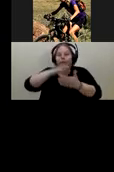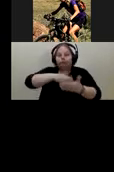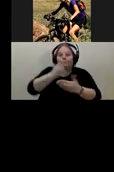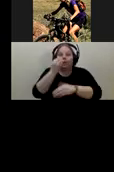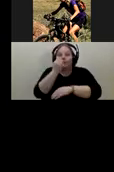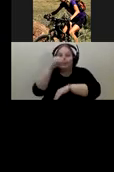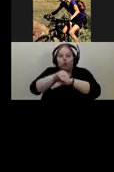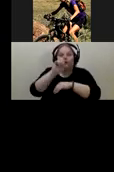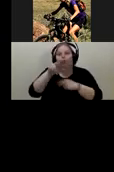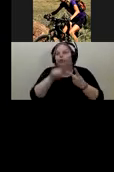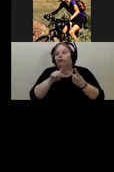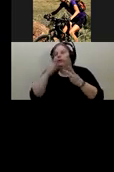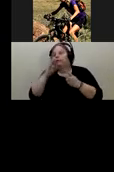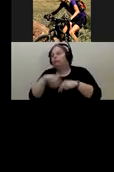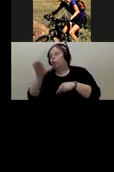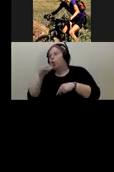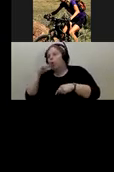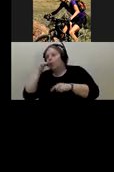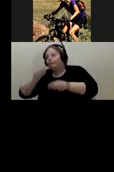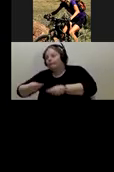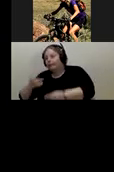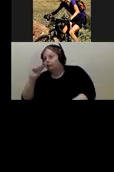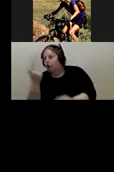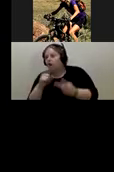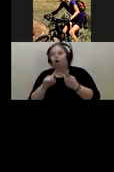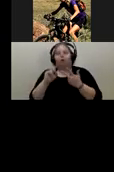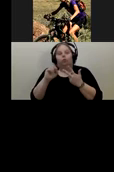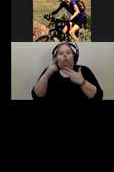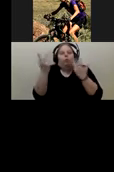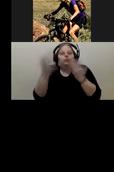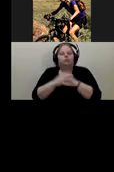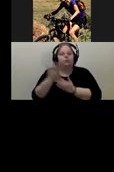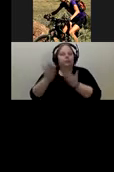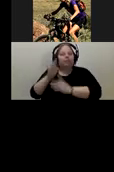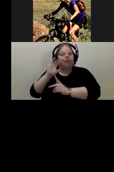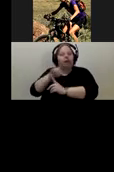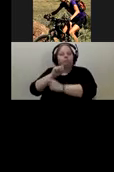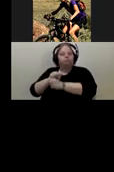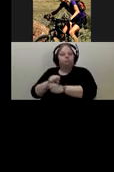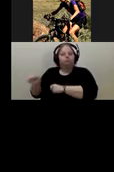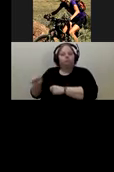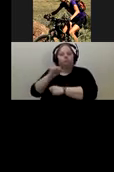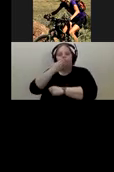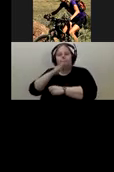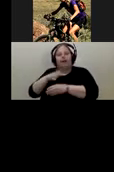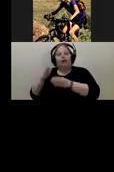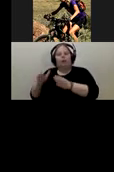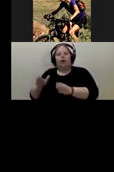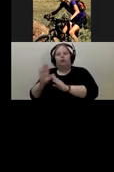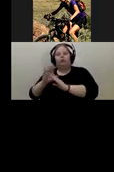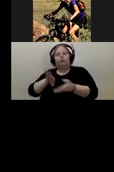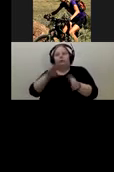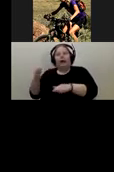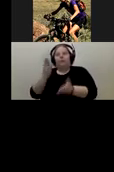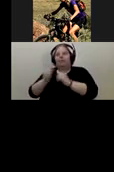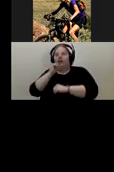or whether he should go home and feed the dog. And maybe this isn't a bad way to go. Just shove him